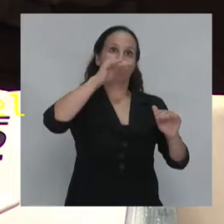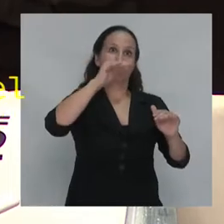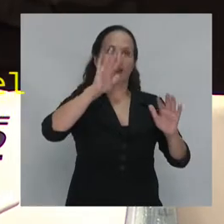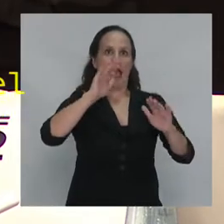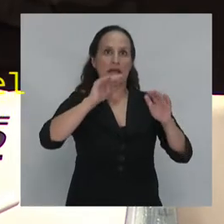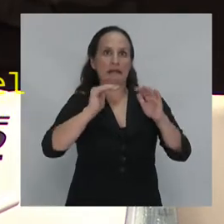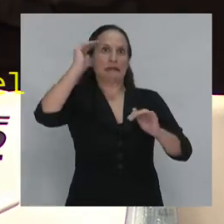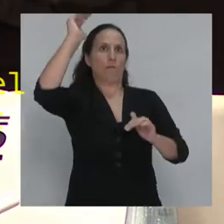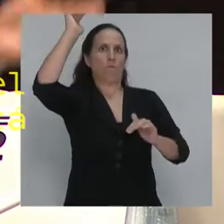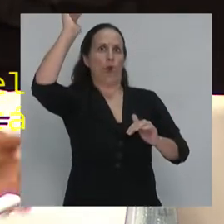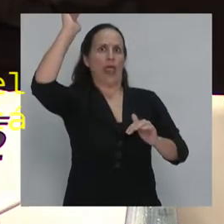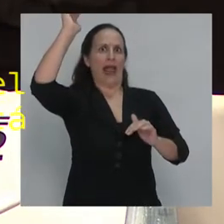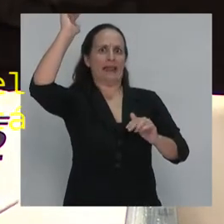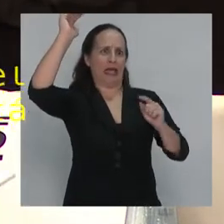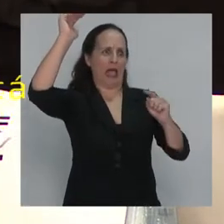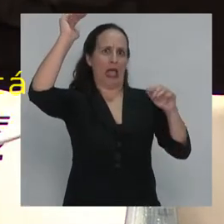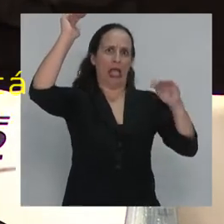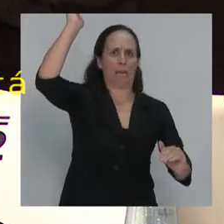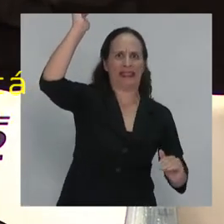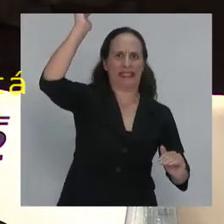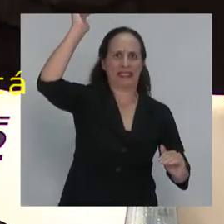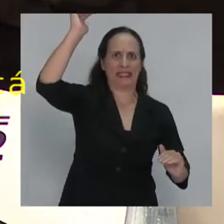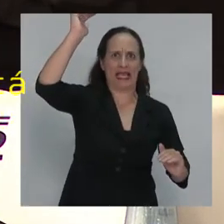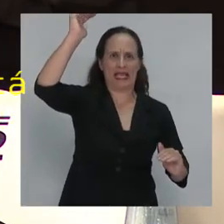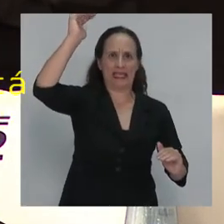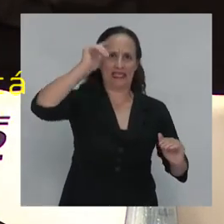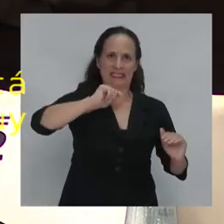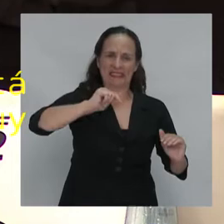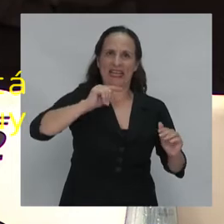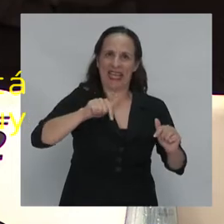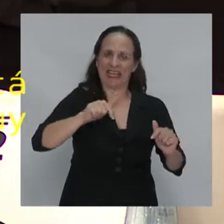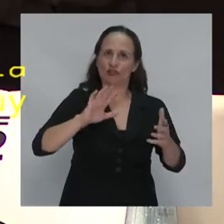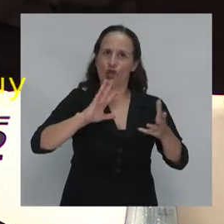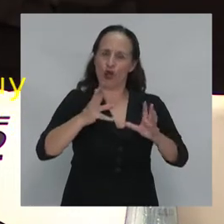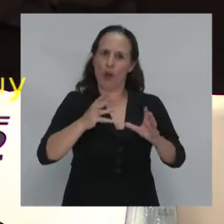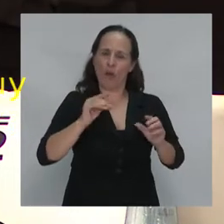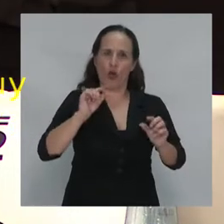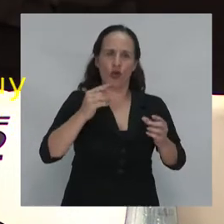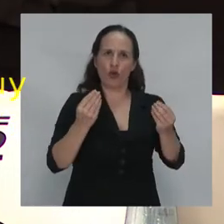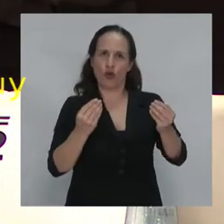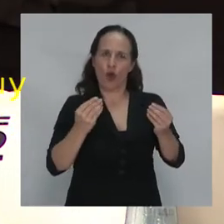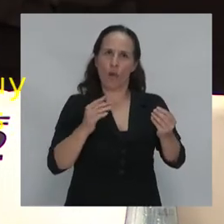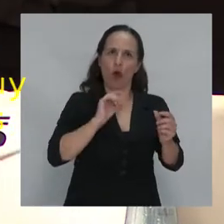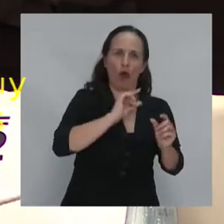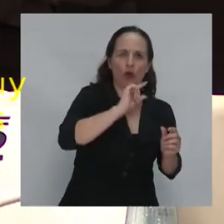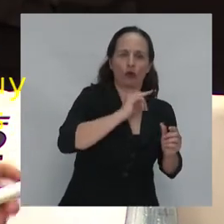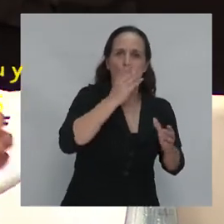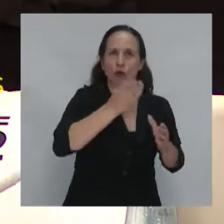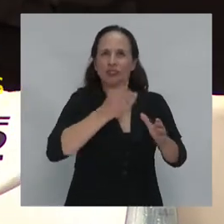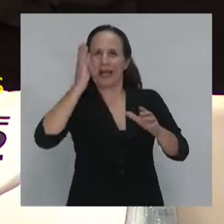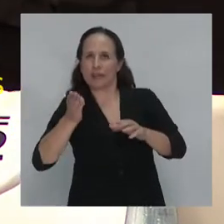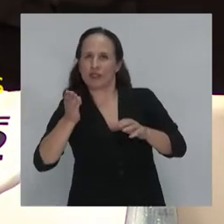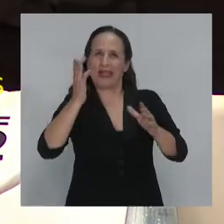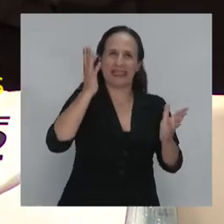of percentage of sound that's called a distribution and with heights that distribution is a normal distribution